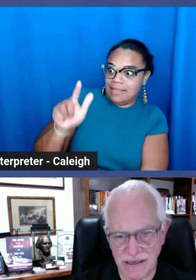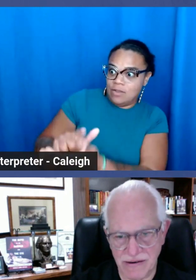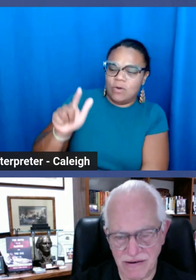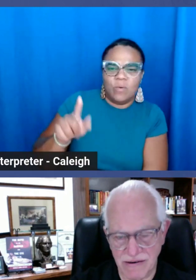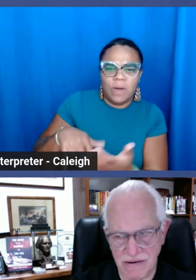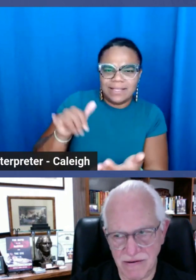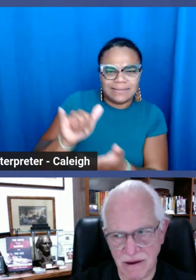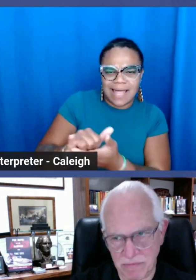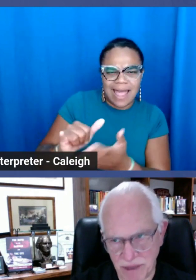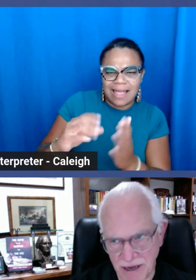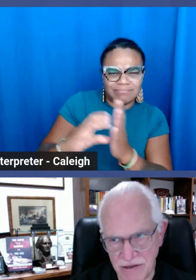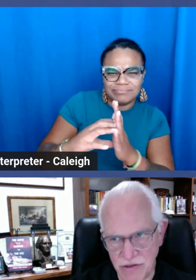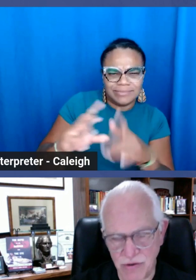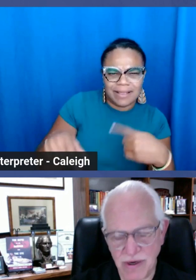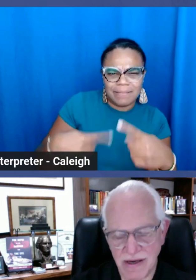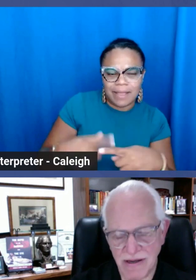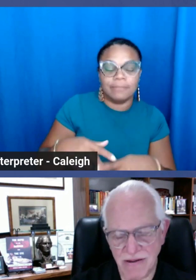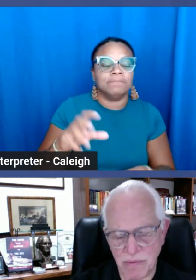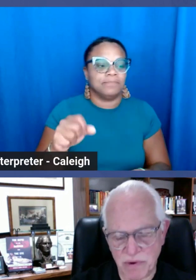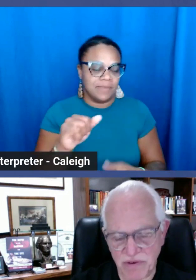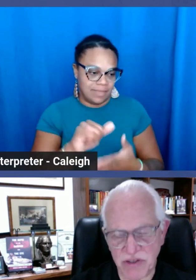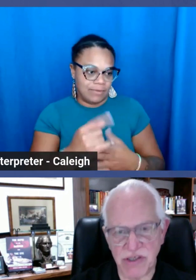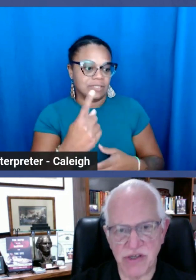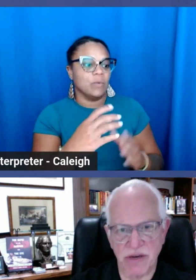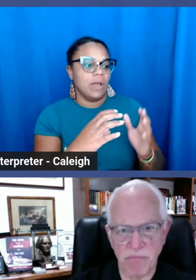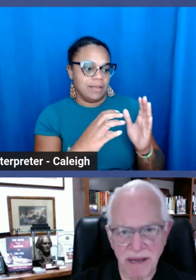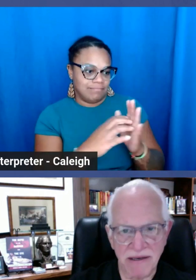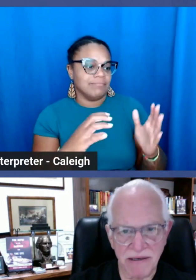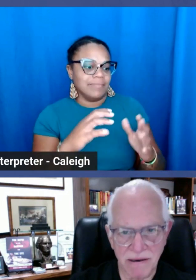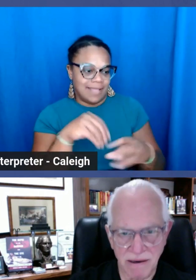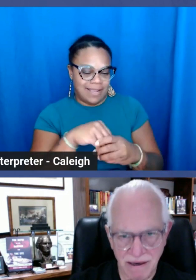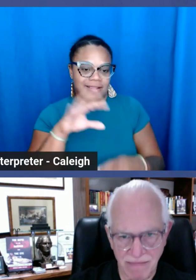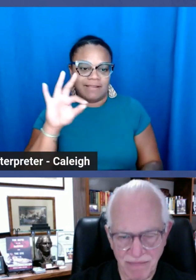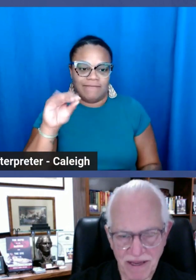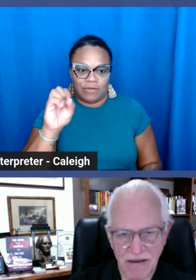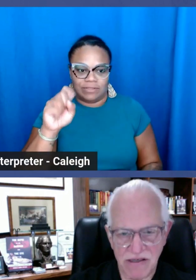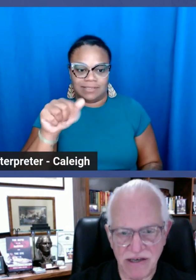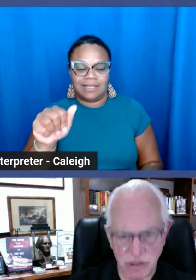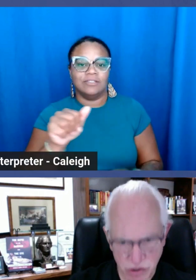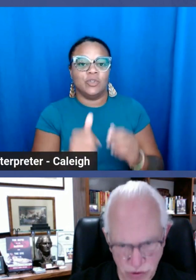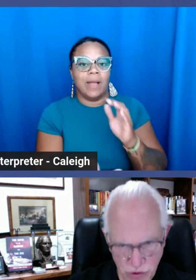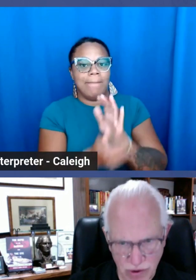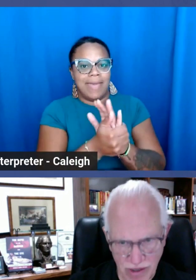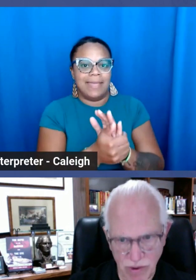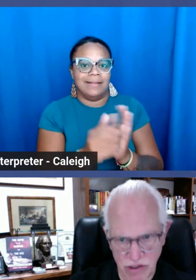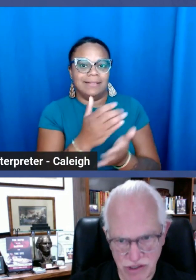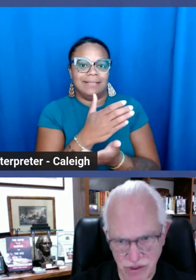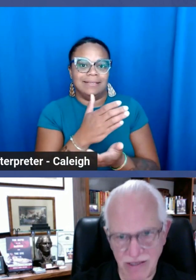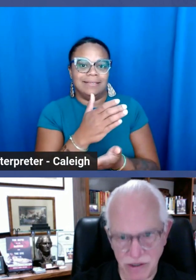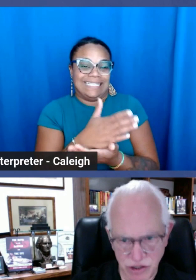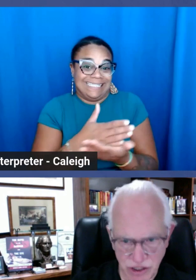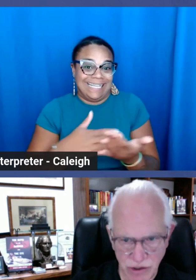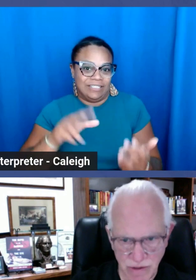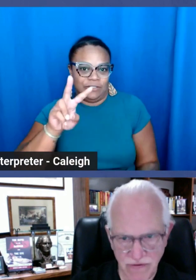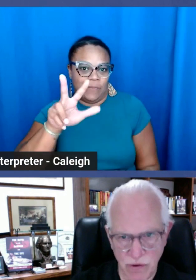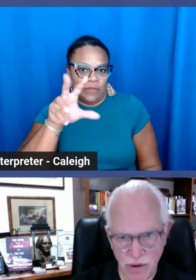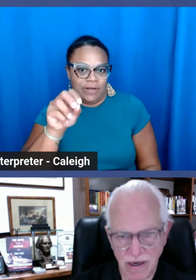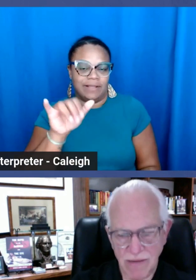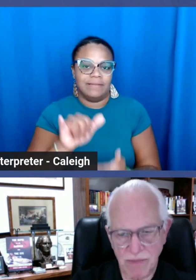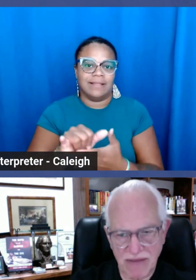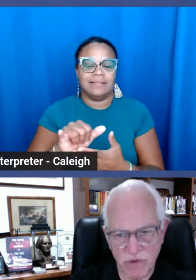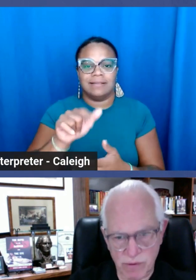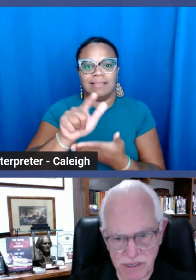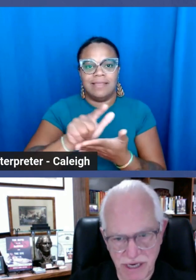FOSTA that applied to the provisions that amended Section 230, which is the legal shield